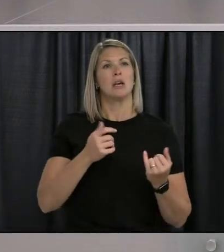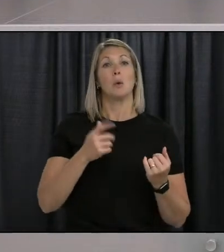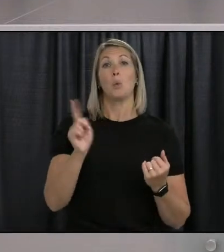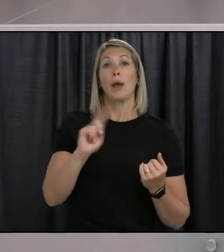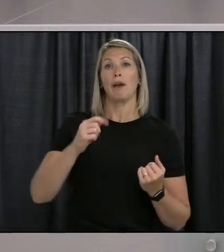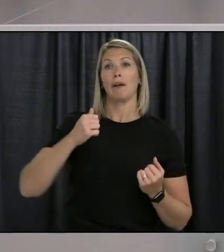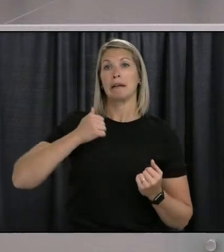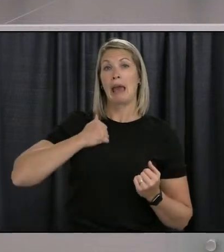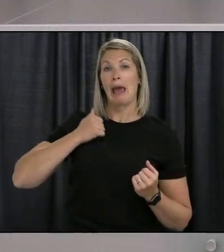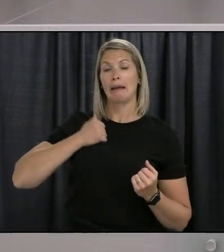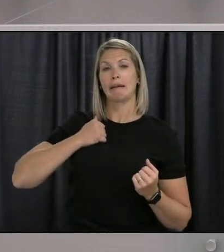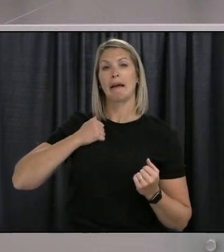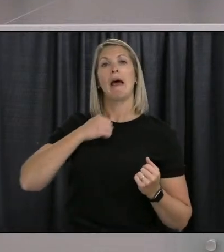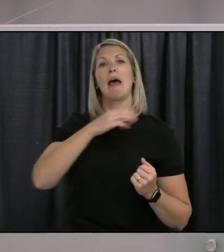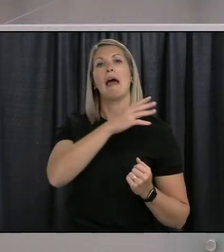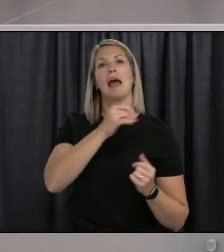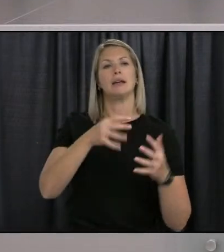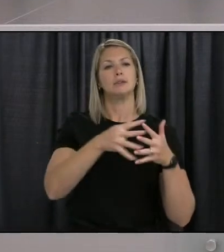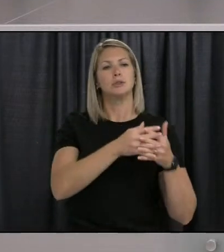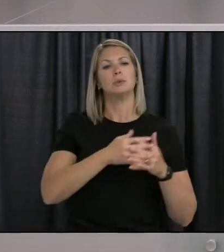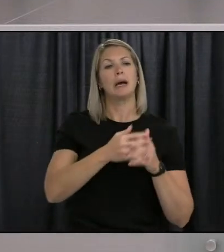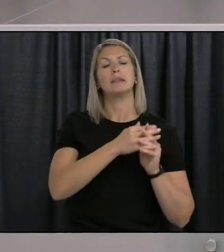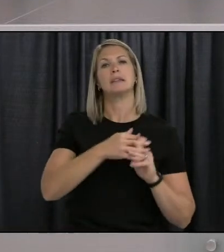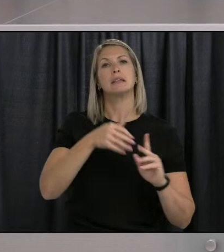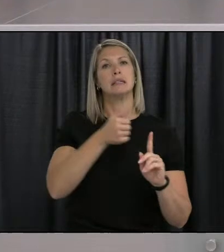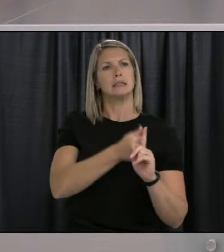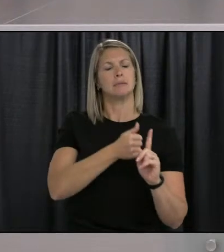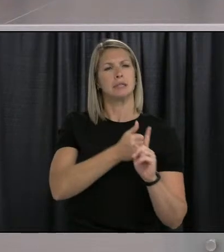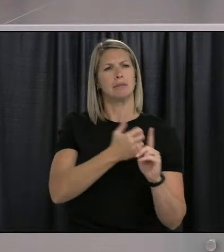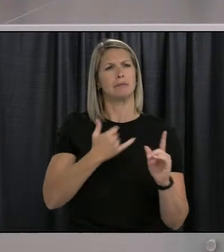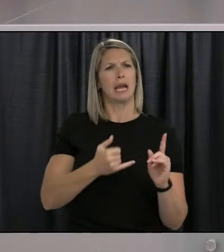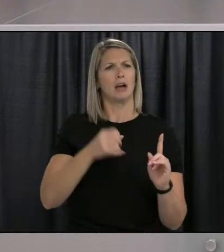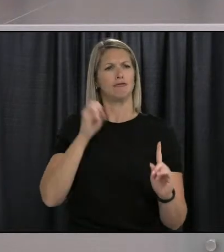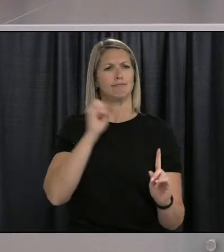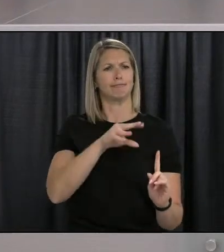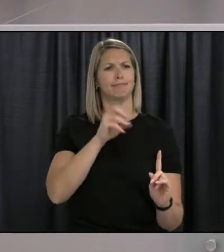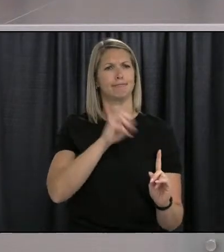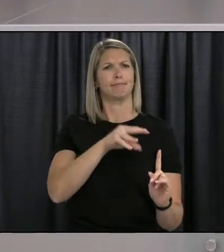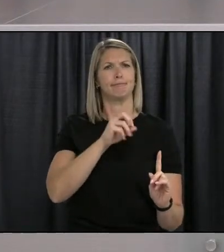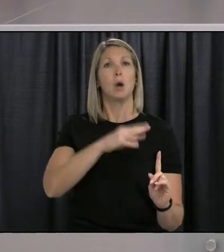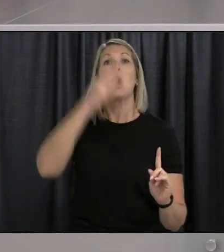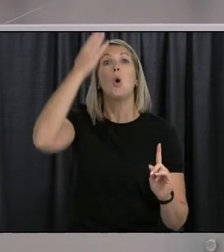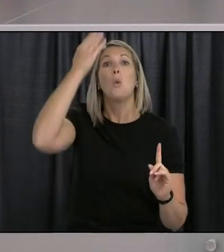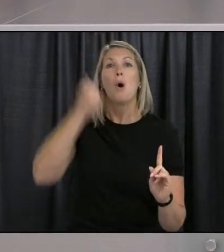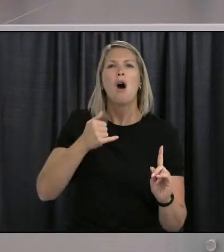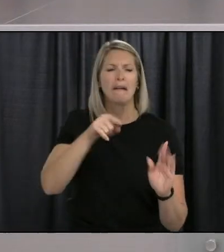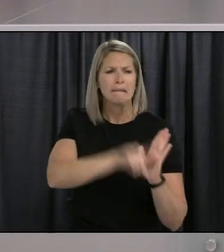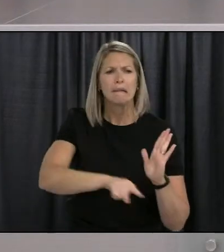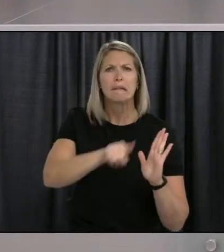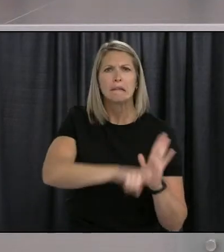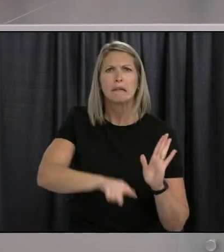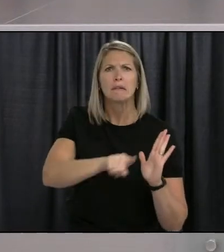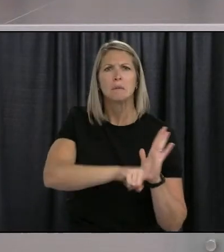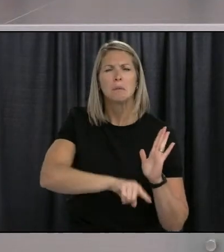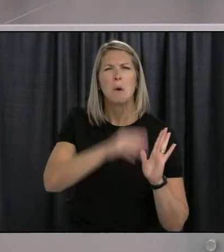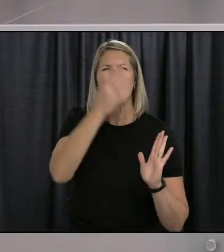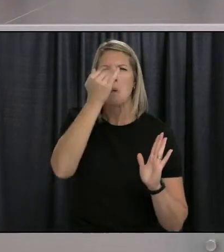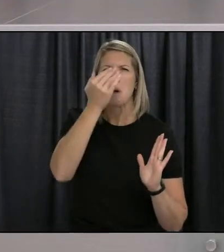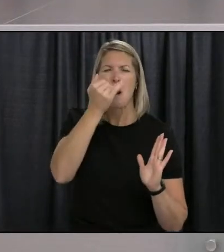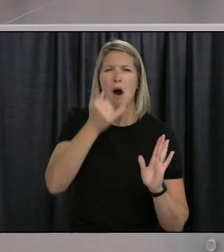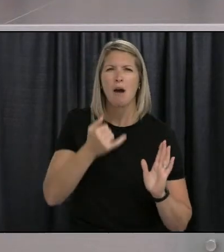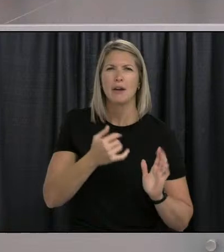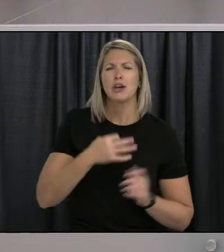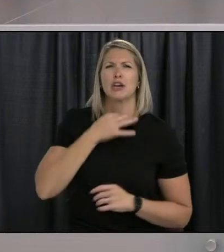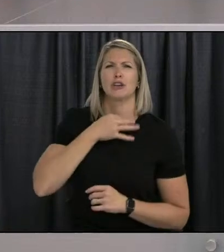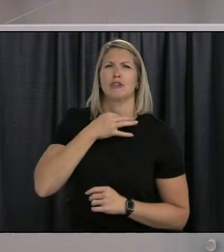and offices, and many now have police protections. Why do you think public health experts are being targeted? And Dr. Fitzgerald, have you faced any threats